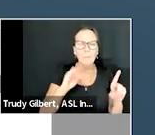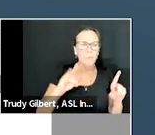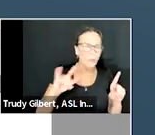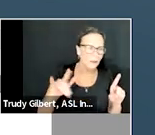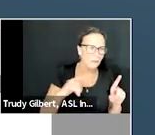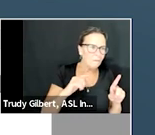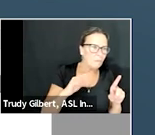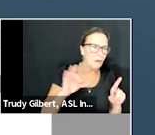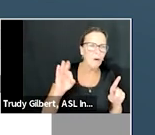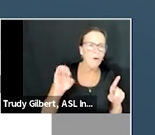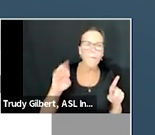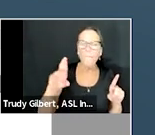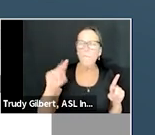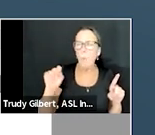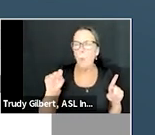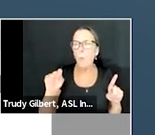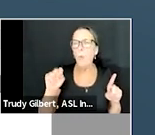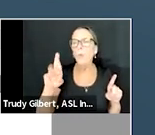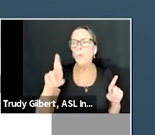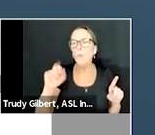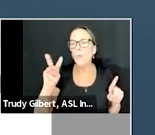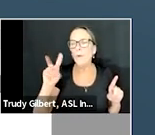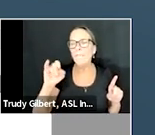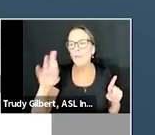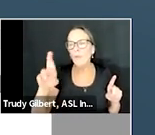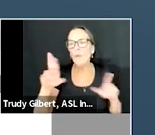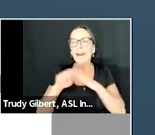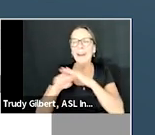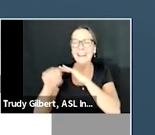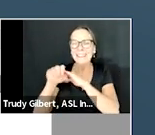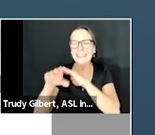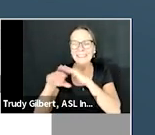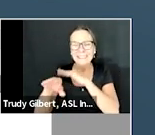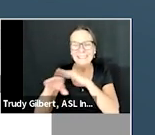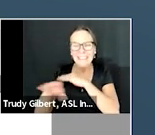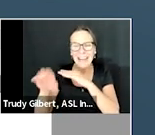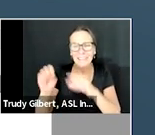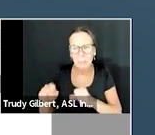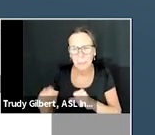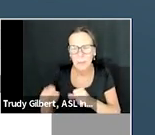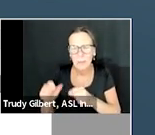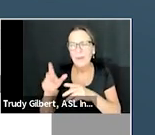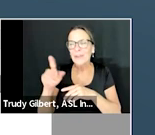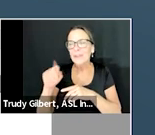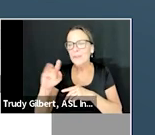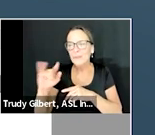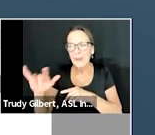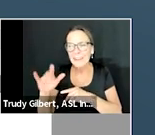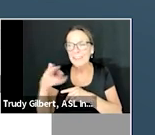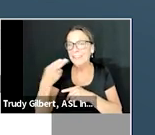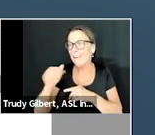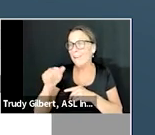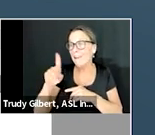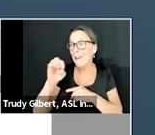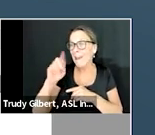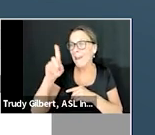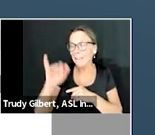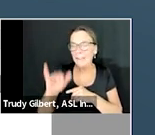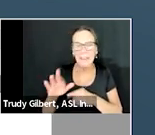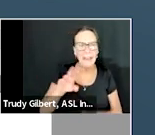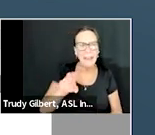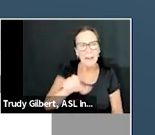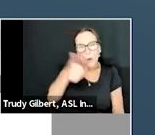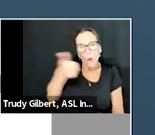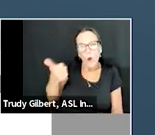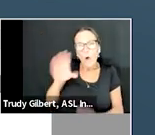Accessible Trail in Hadley, which is a mixture of stone dust and wooden boardwalks. And the photo on the right